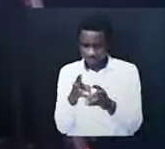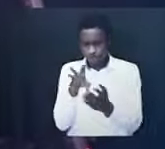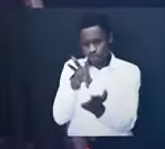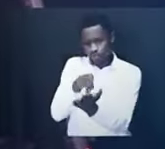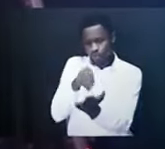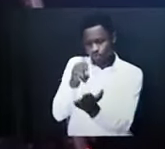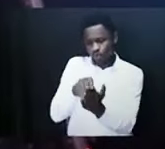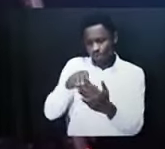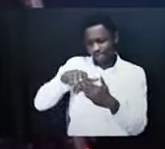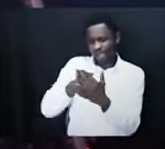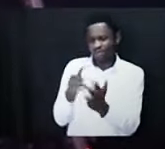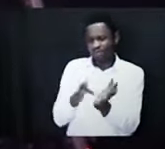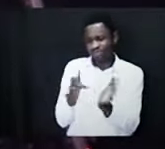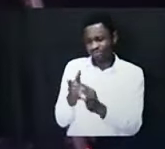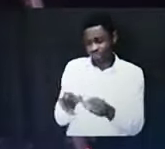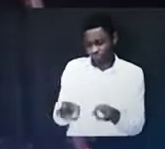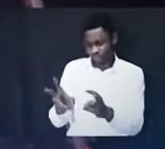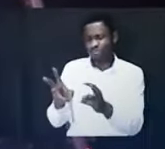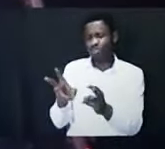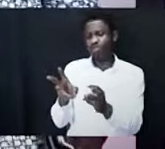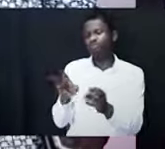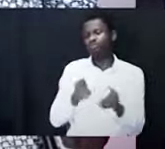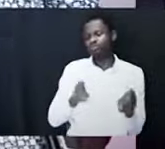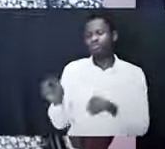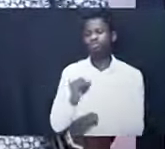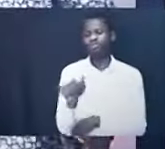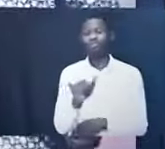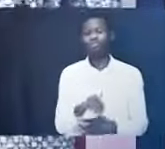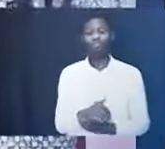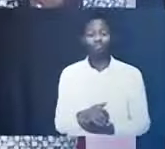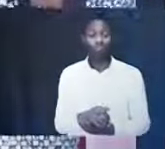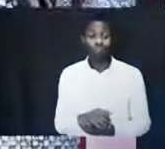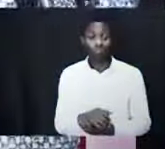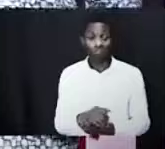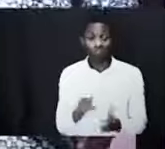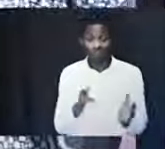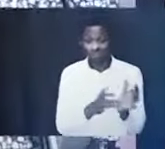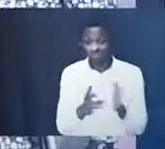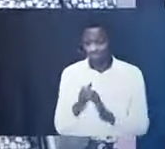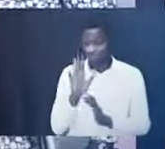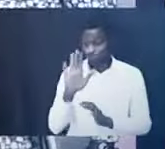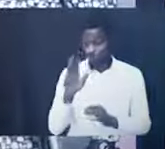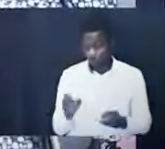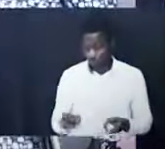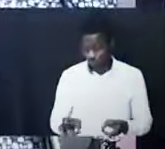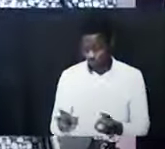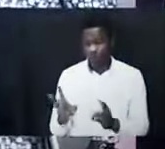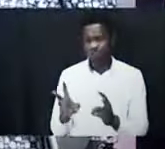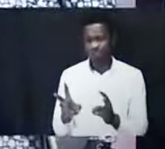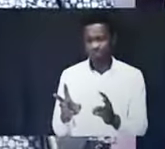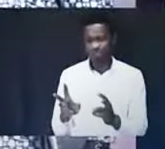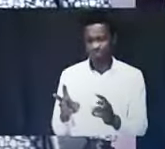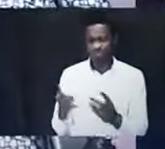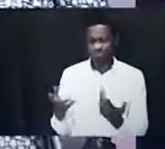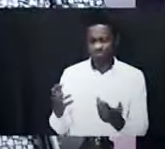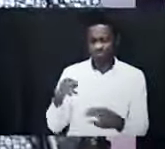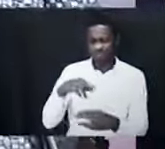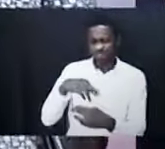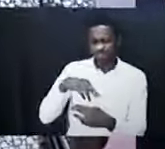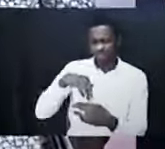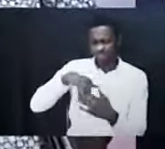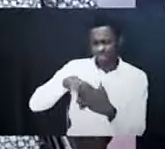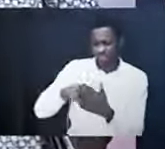were on earth. The pattern we are examining is how the